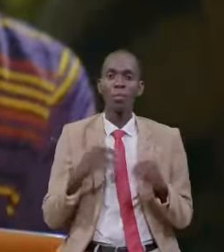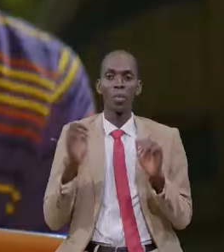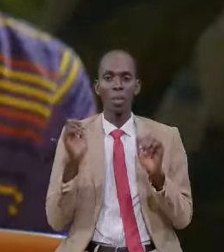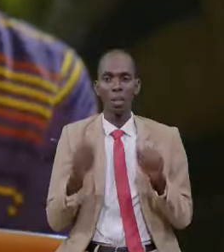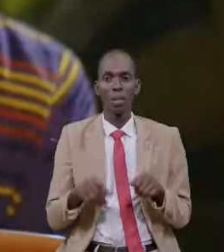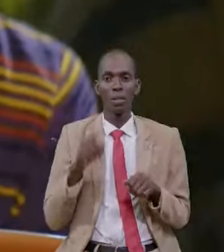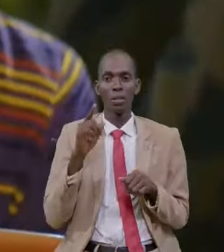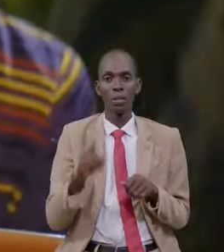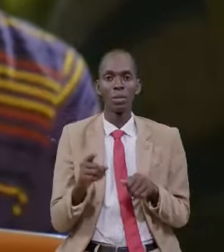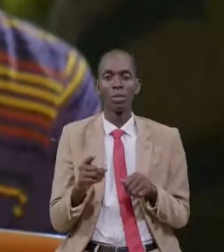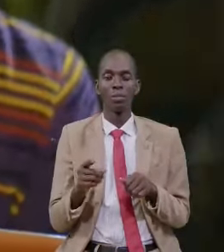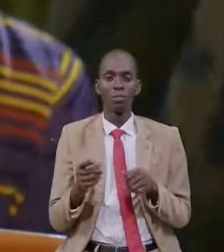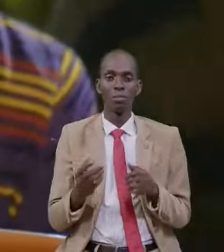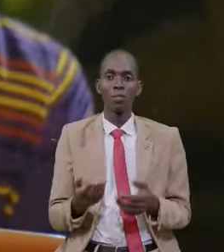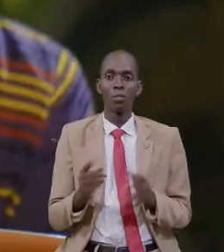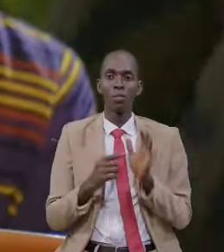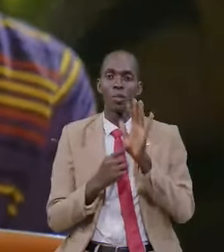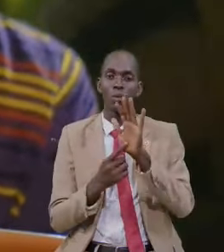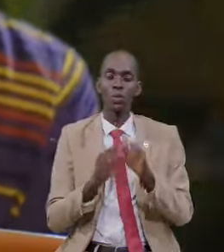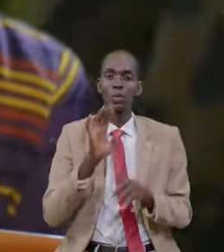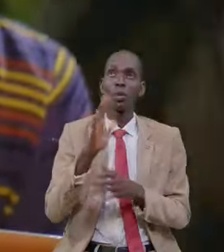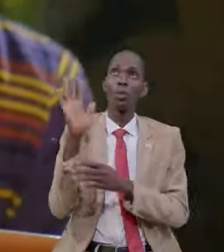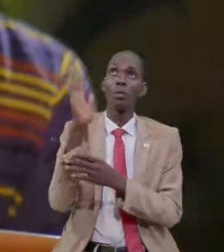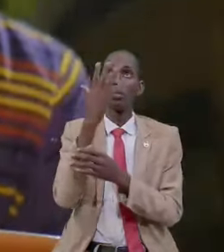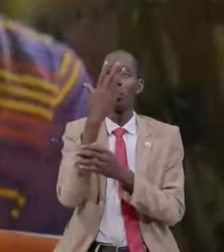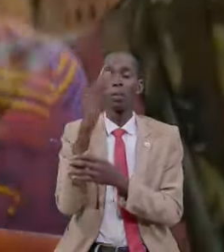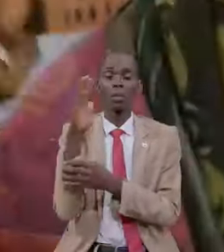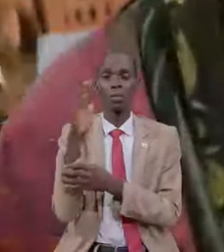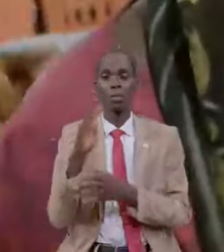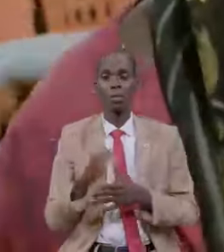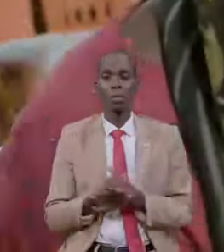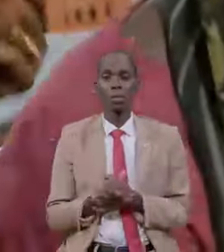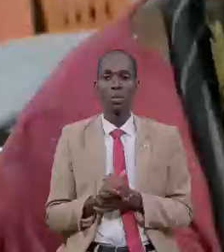raise your flag? Wave it at me, please.